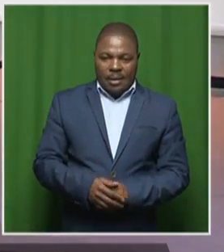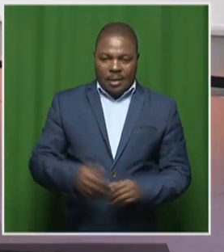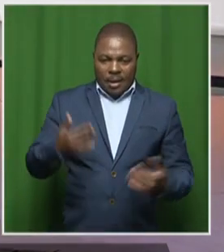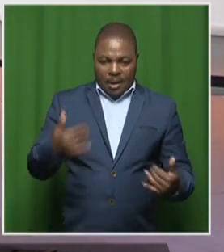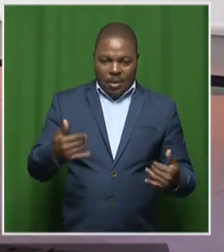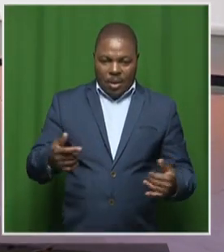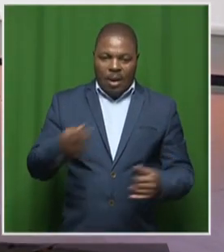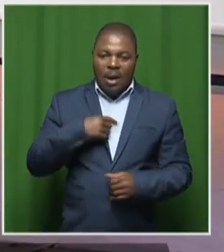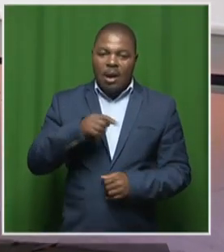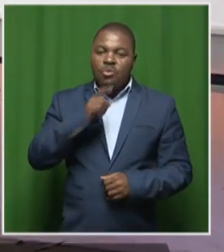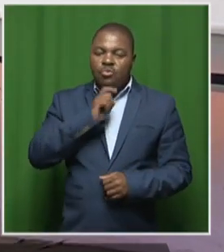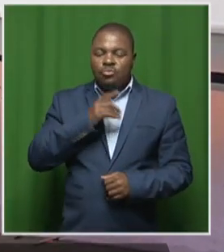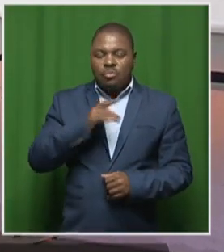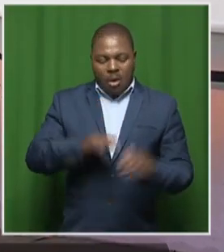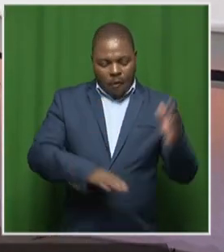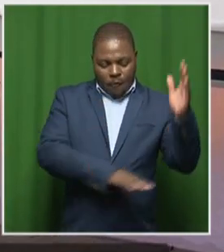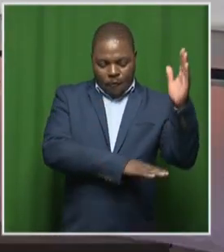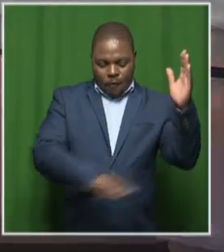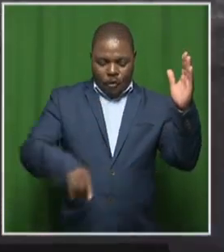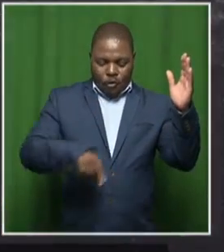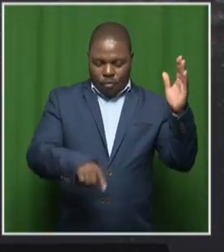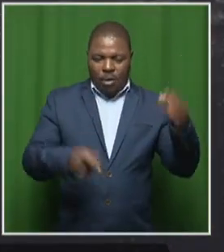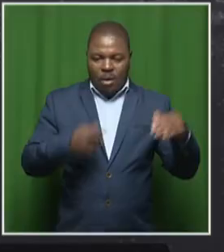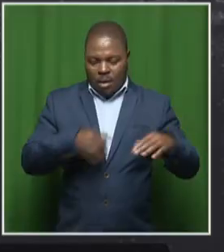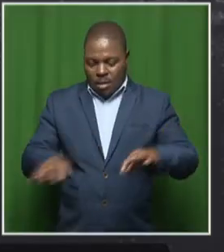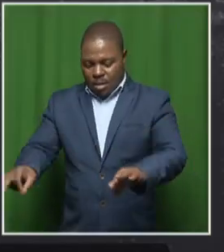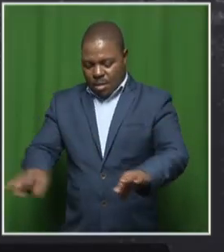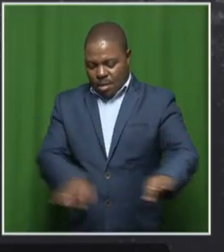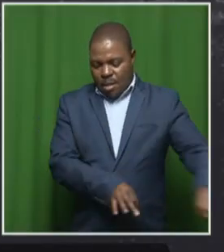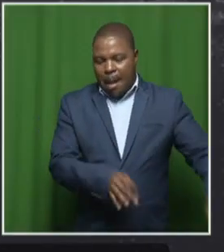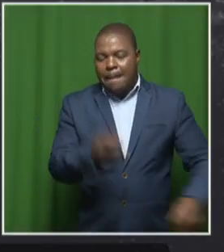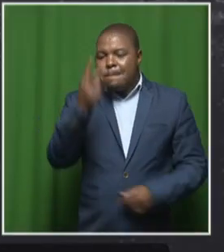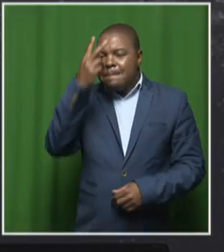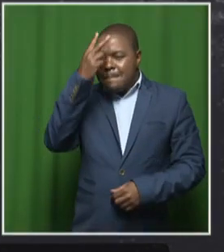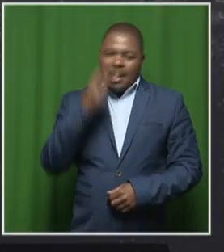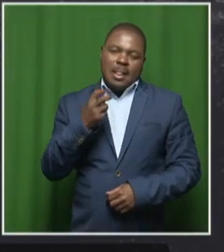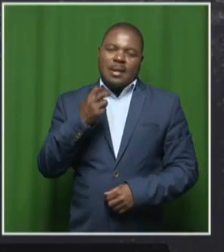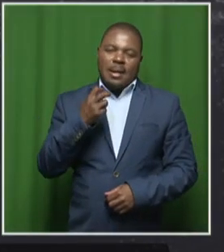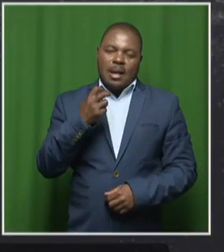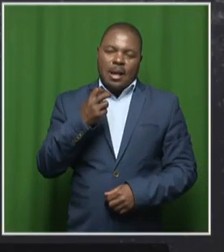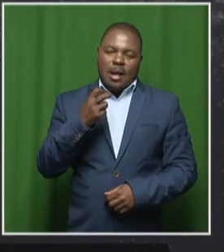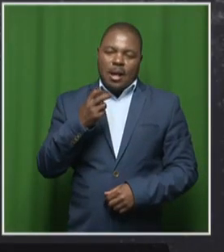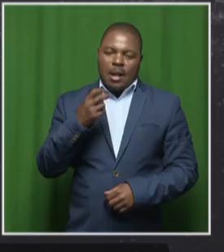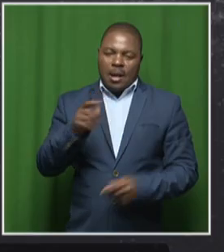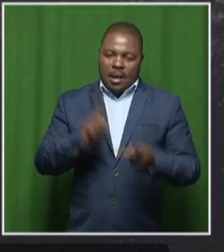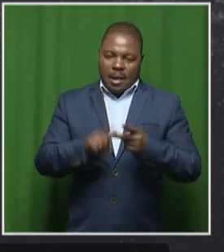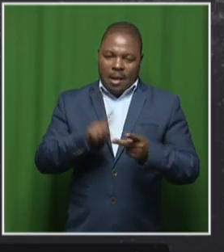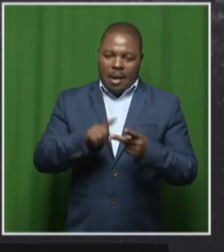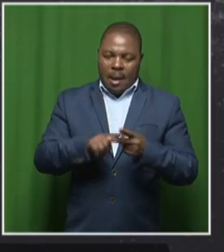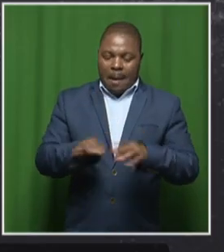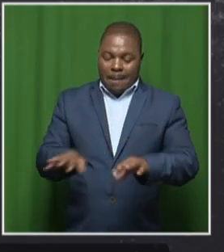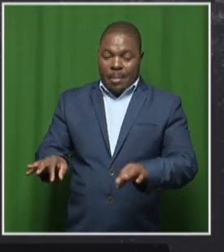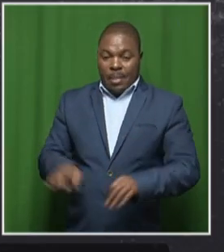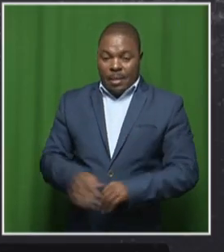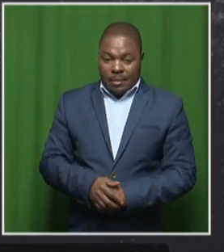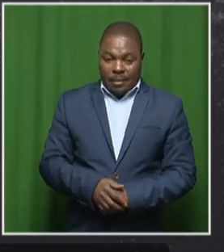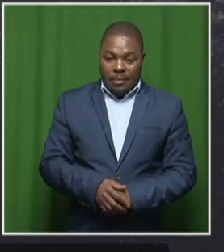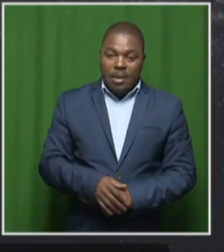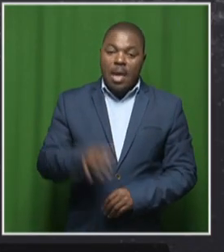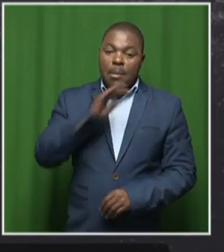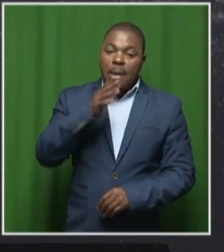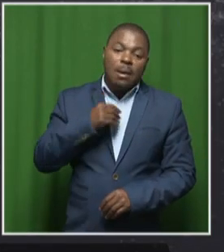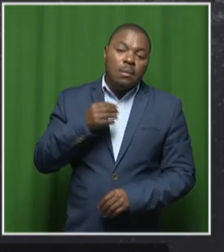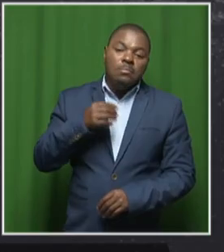I actually just layer a cloth, a black cloth. And then I put salt on top of it. So the depiction of my beard